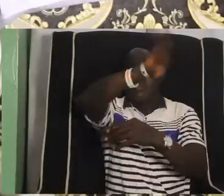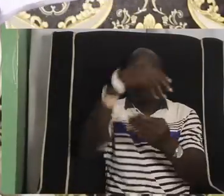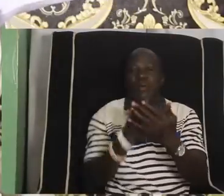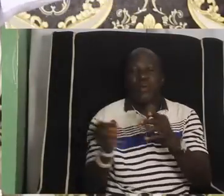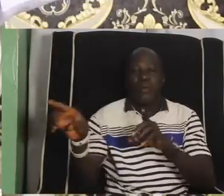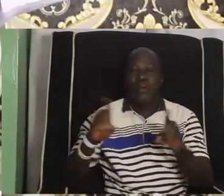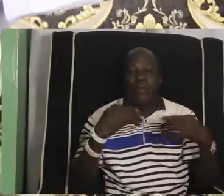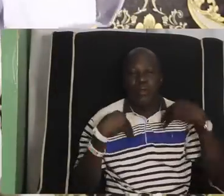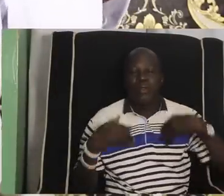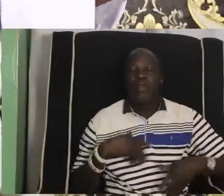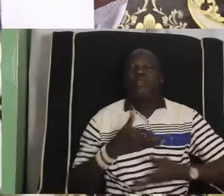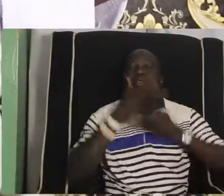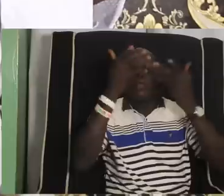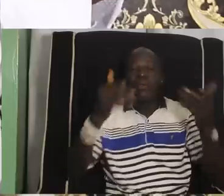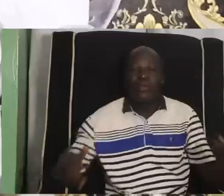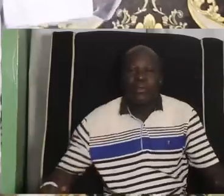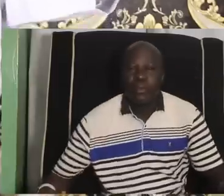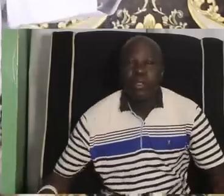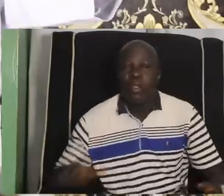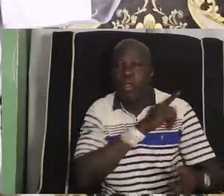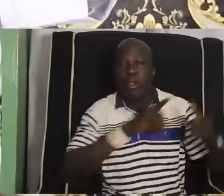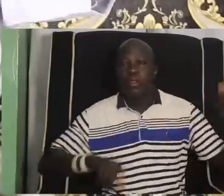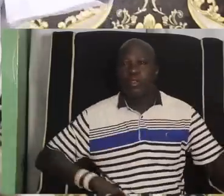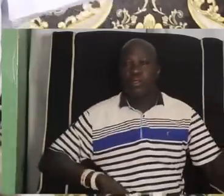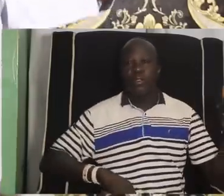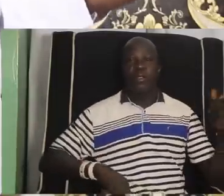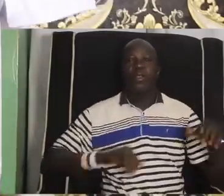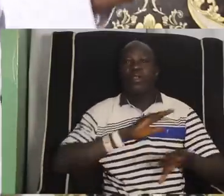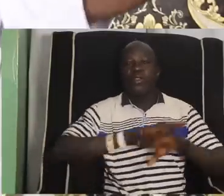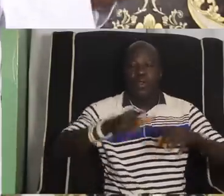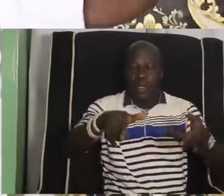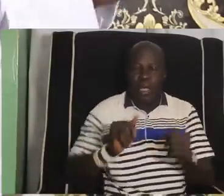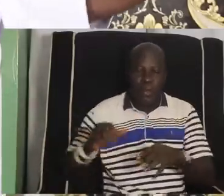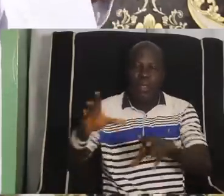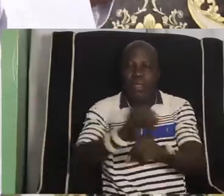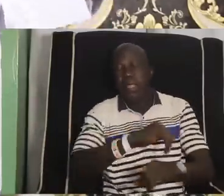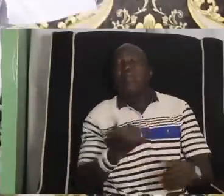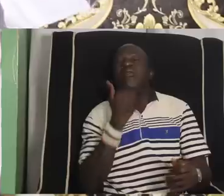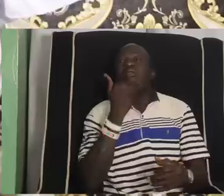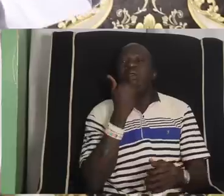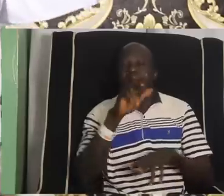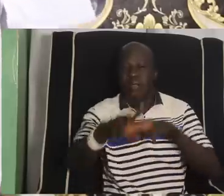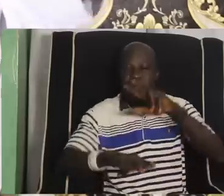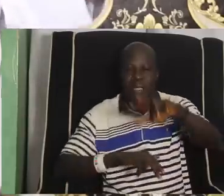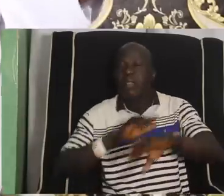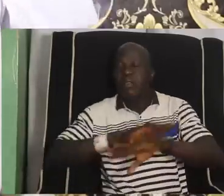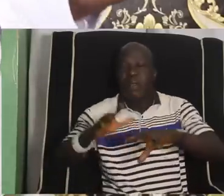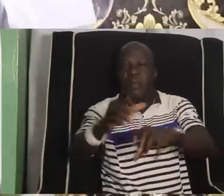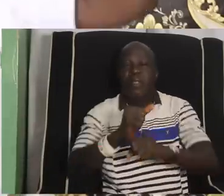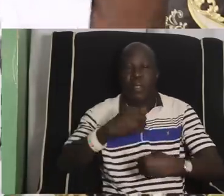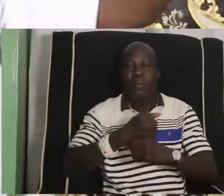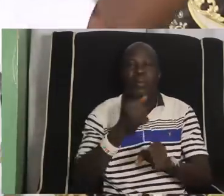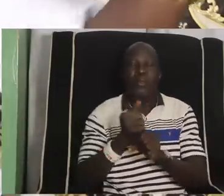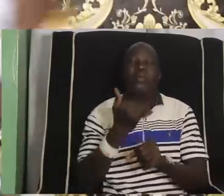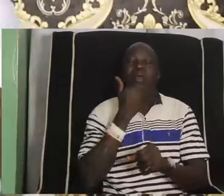your hands. Wọ́n wá pariwo. We will not shout. Olúwa. Lord. Má jẹ́ sí ẹsẹ̀ gbé. Don't let me make mistake. Má jẹ́ sí ẹsẹ̀ gbé. Don't let me